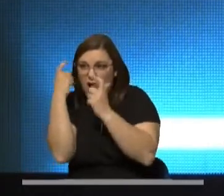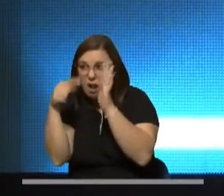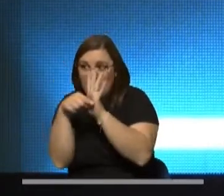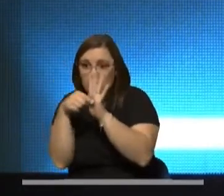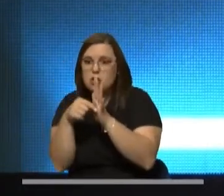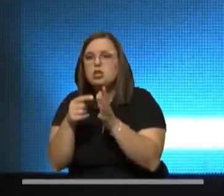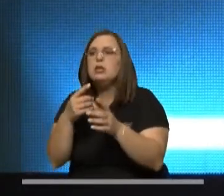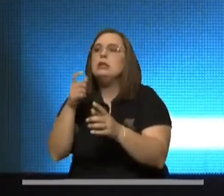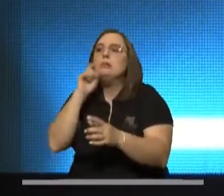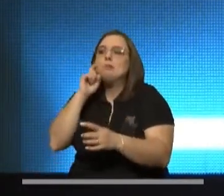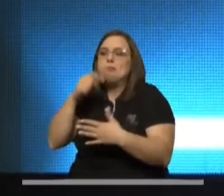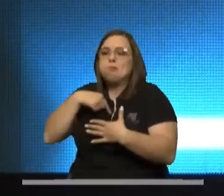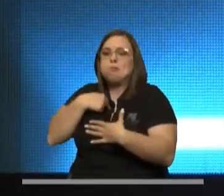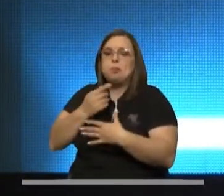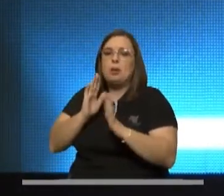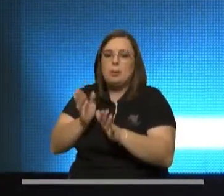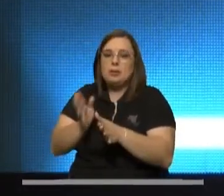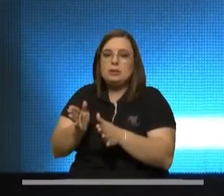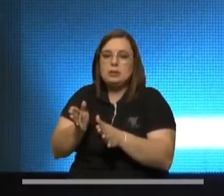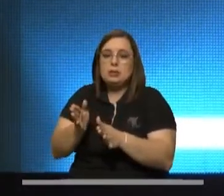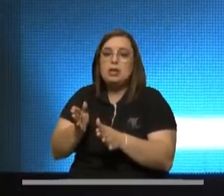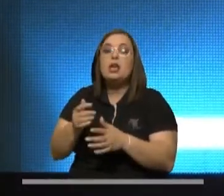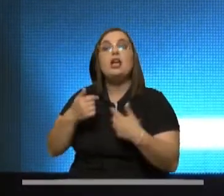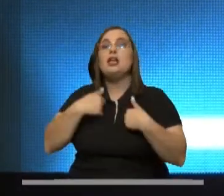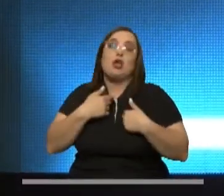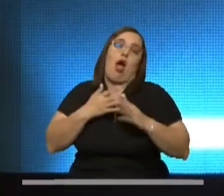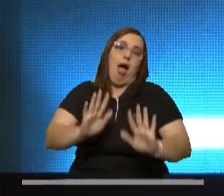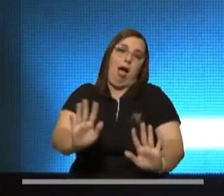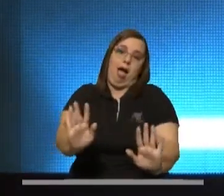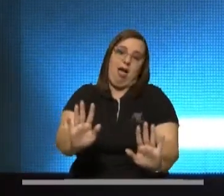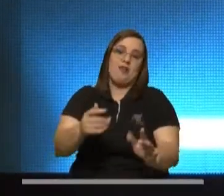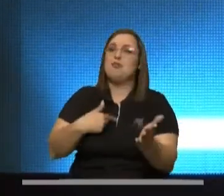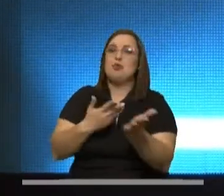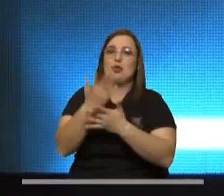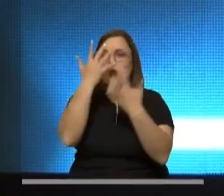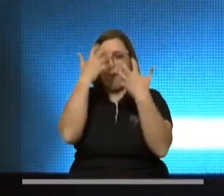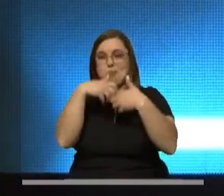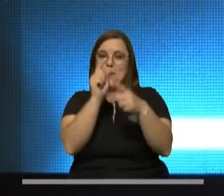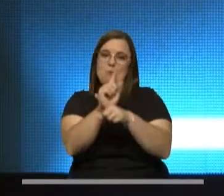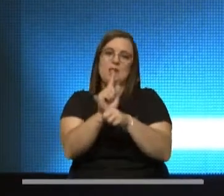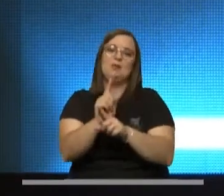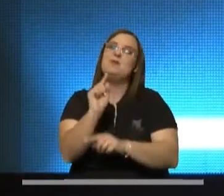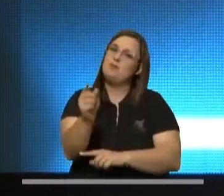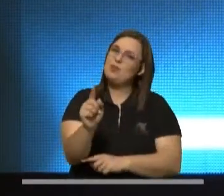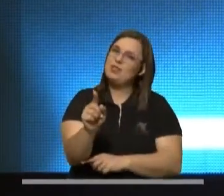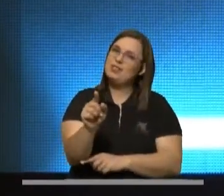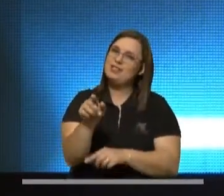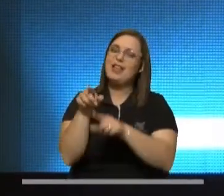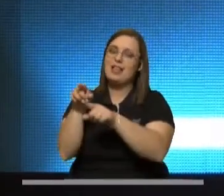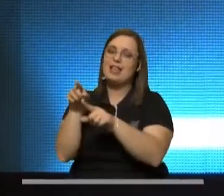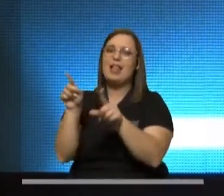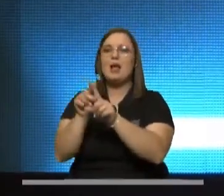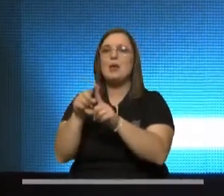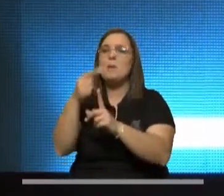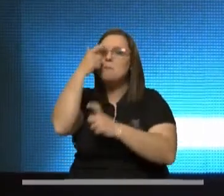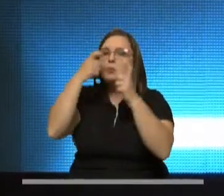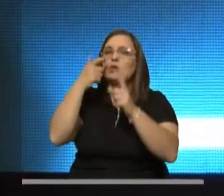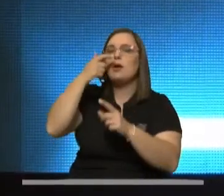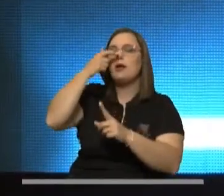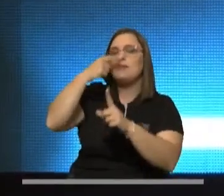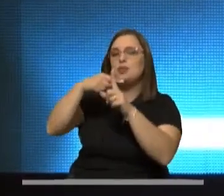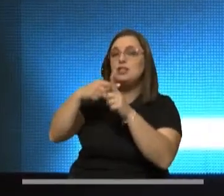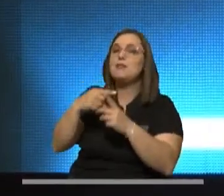reason. Pessimists have to be very sure of themselves, and he's not. He continues to doubt. That's why